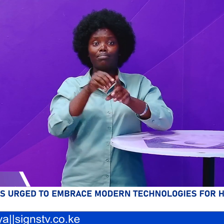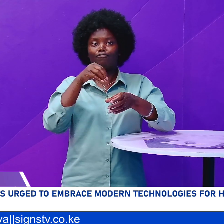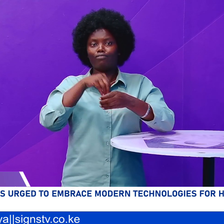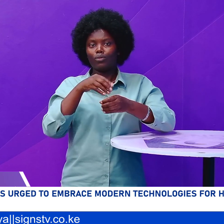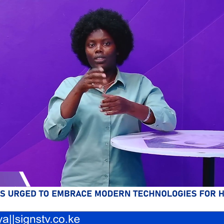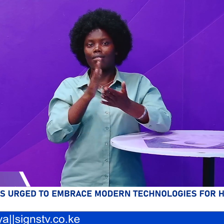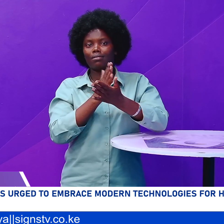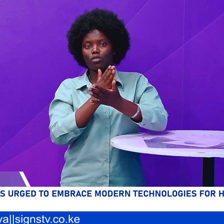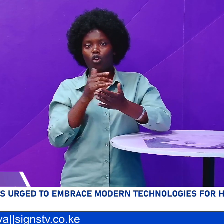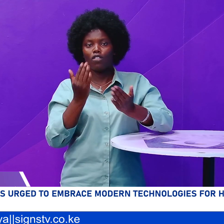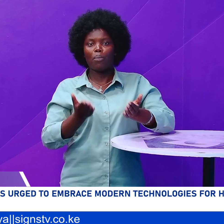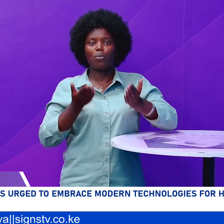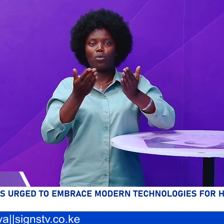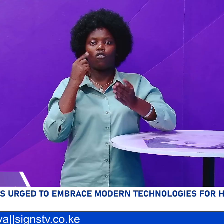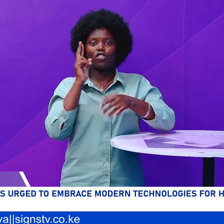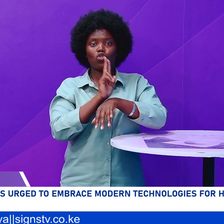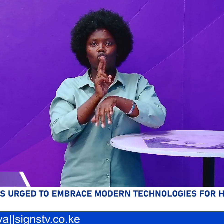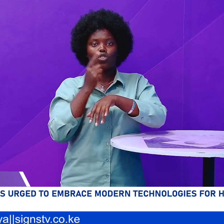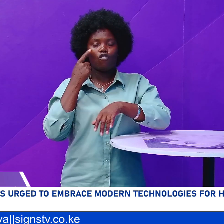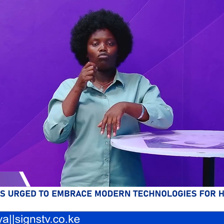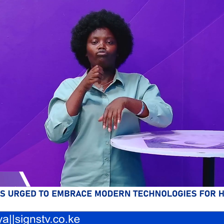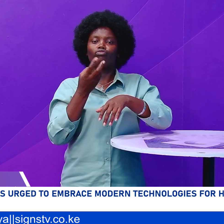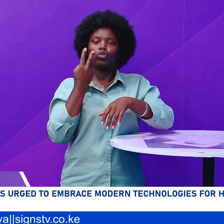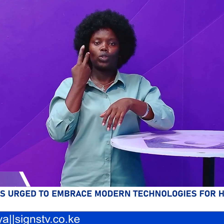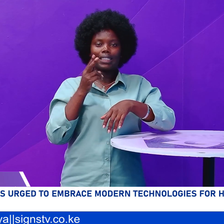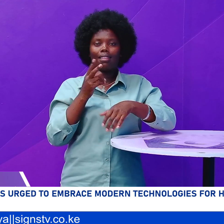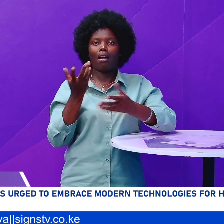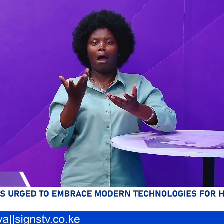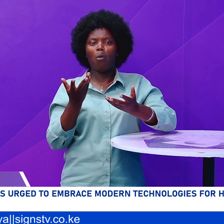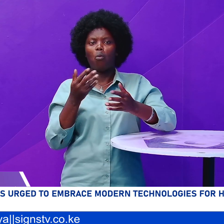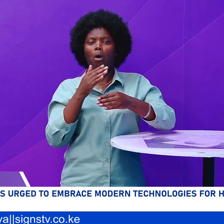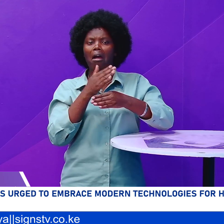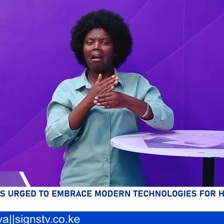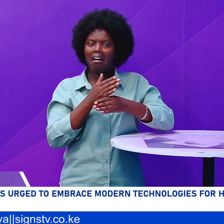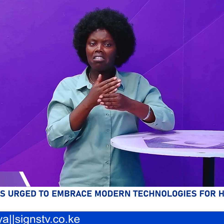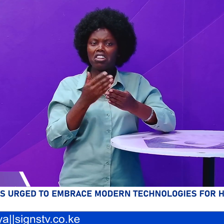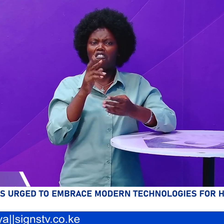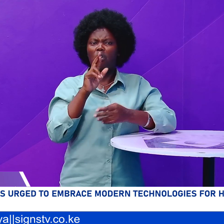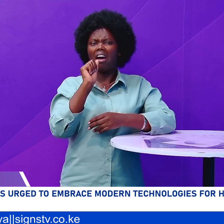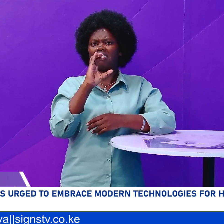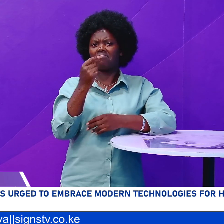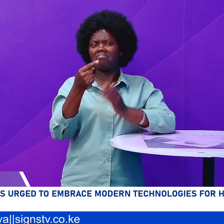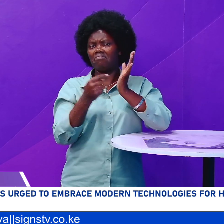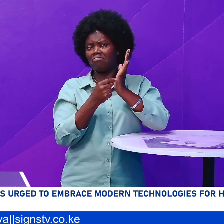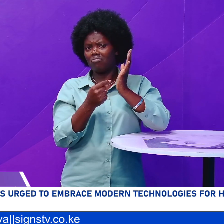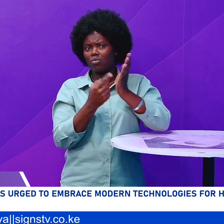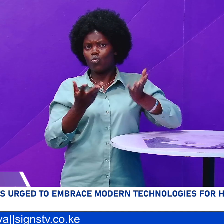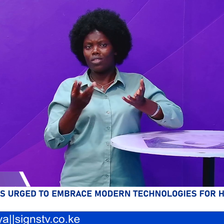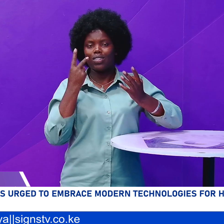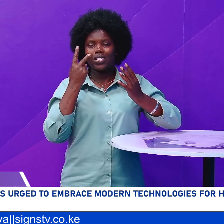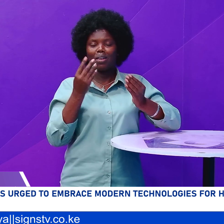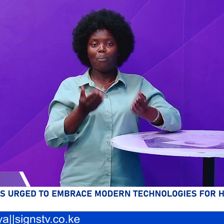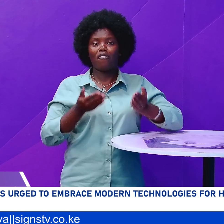produce. Among the innovations being promoted is the use of